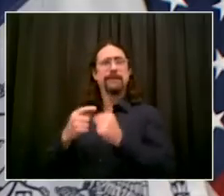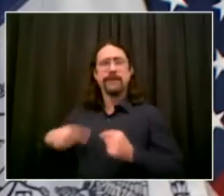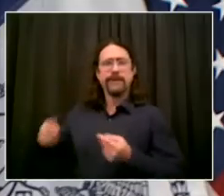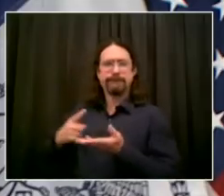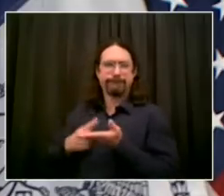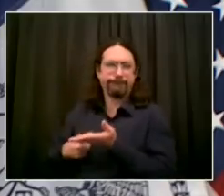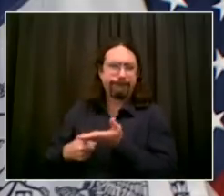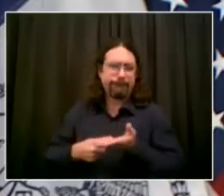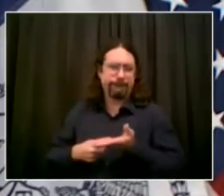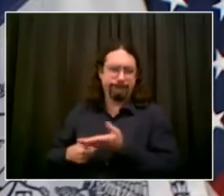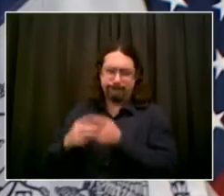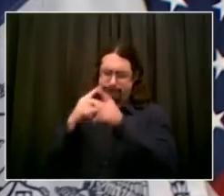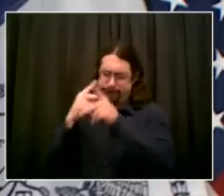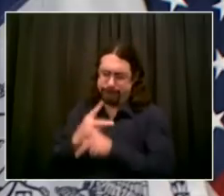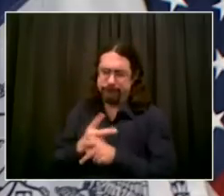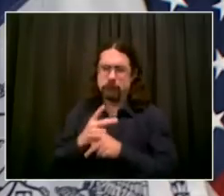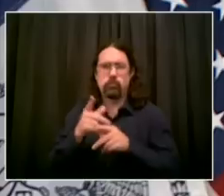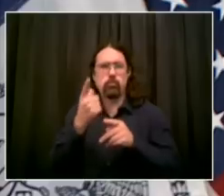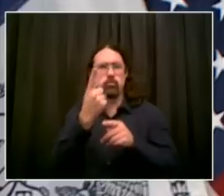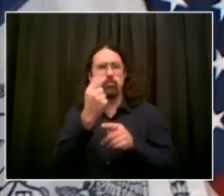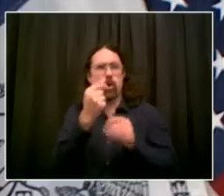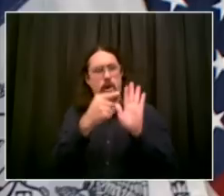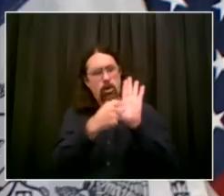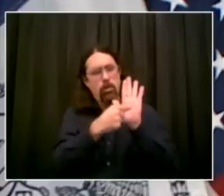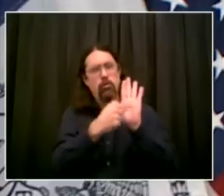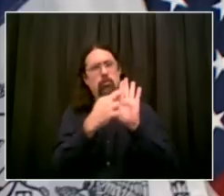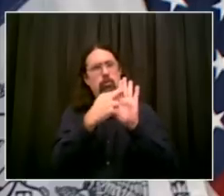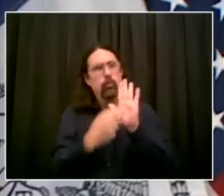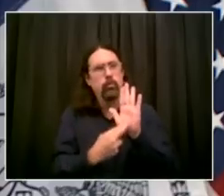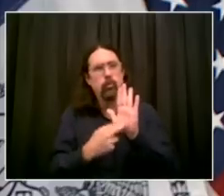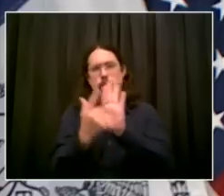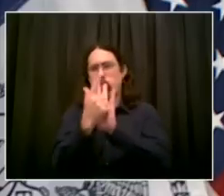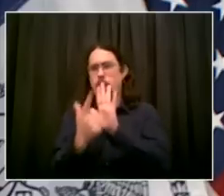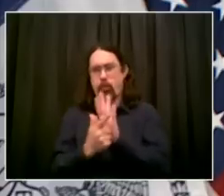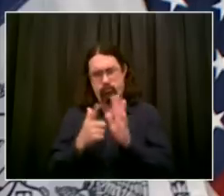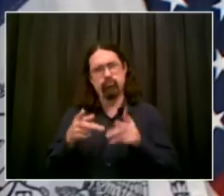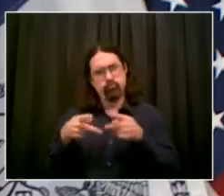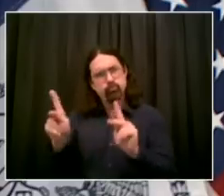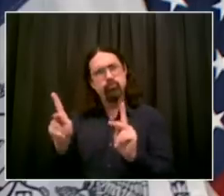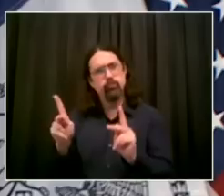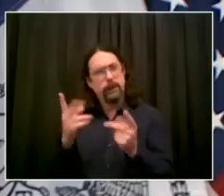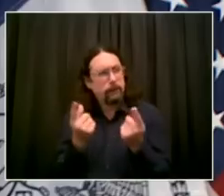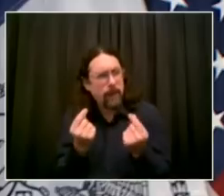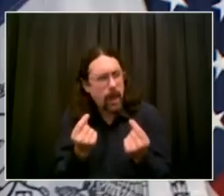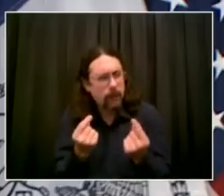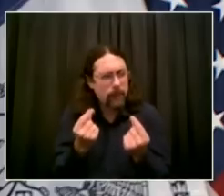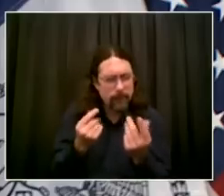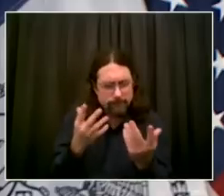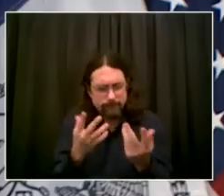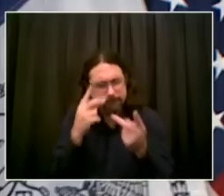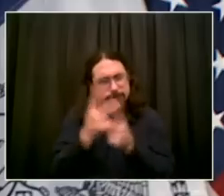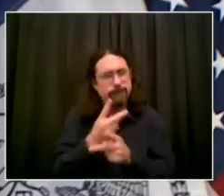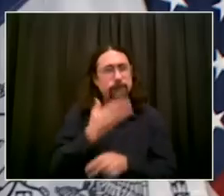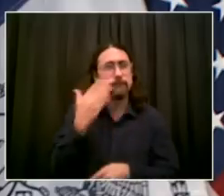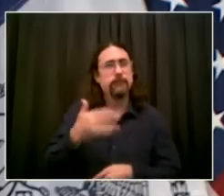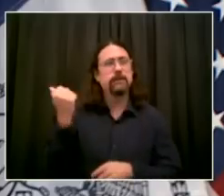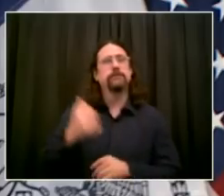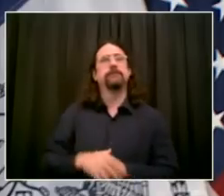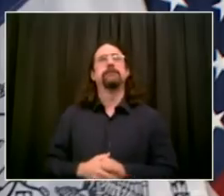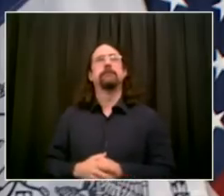is fewer. Now, there are houses of worship that have a capacity of 50 people, and there are those that have a capacity of many